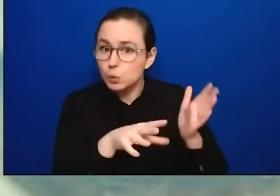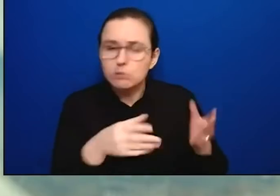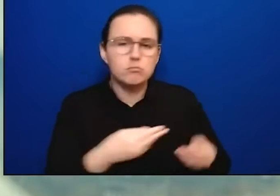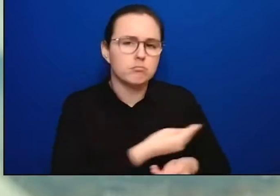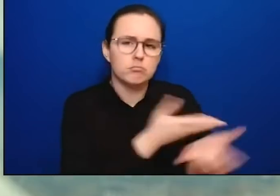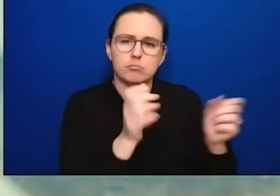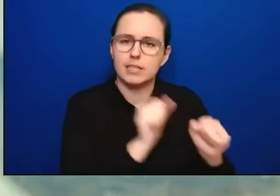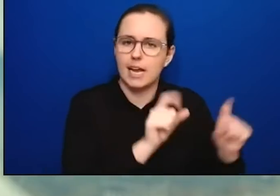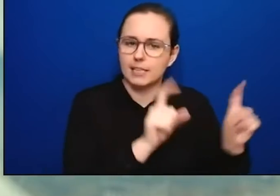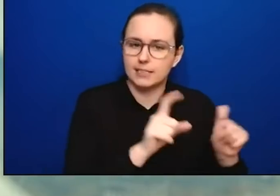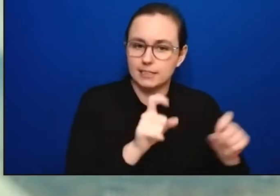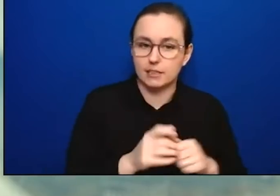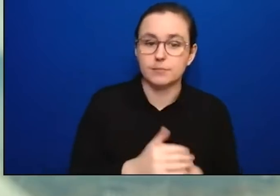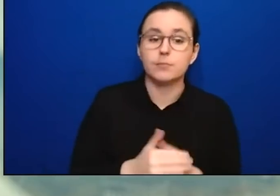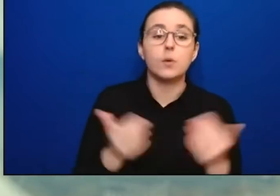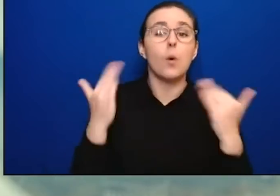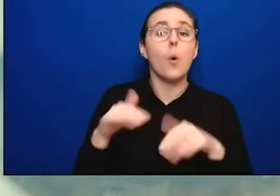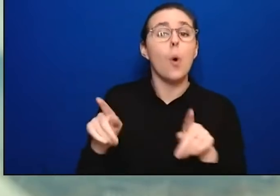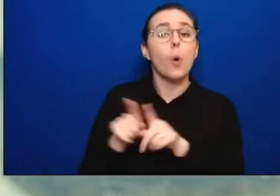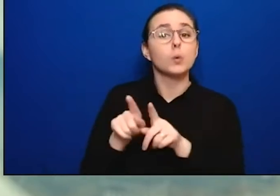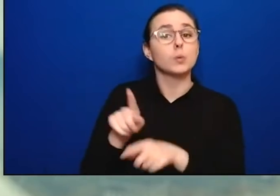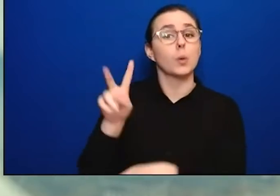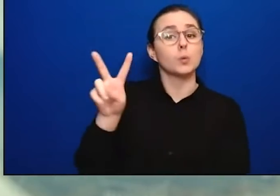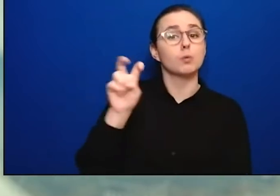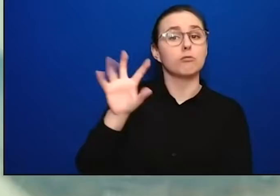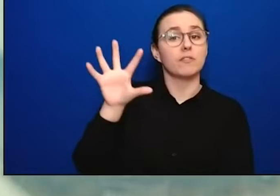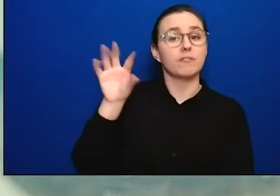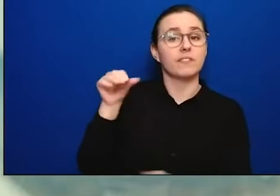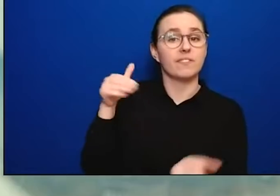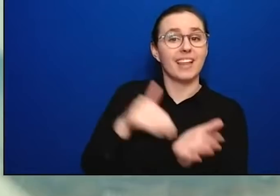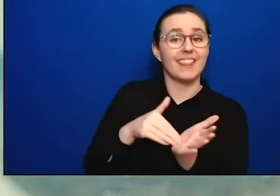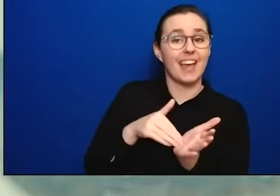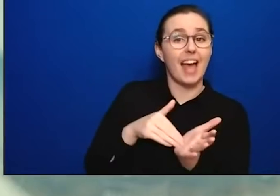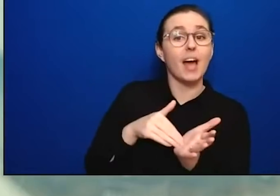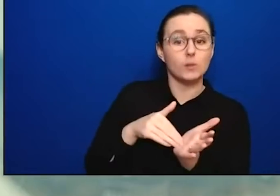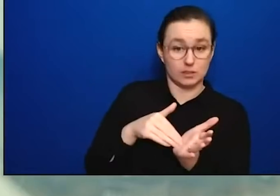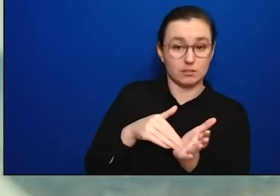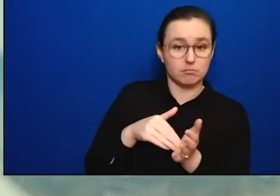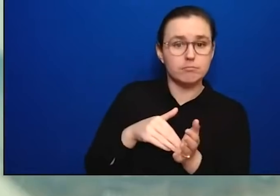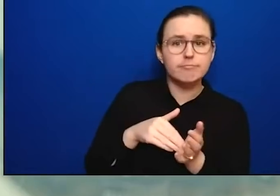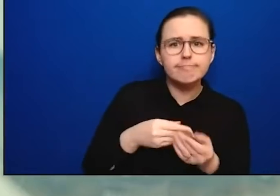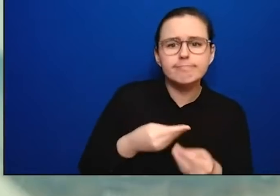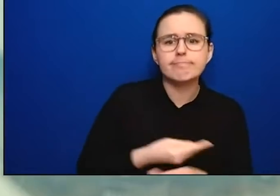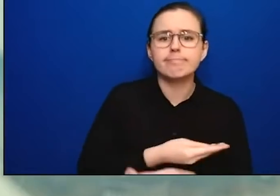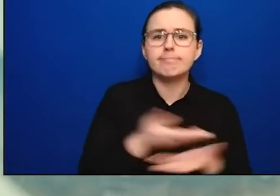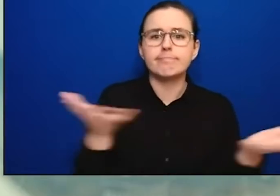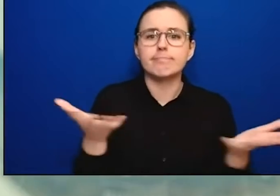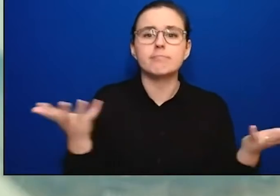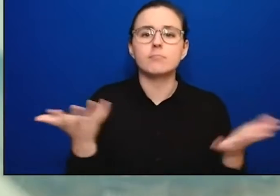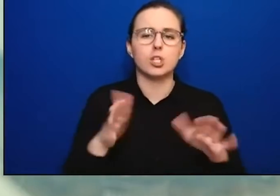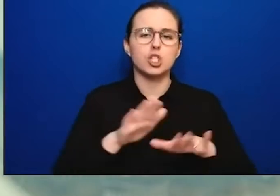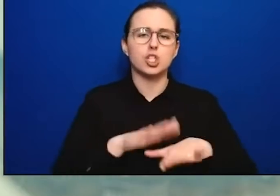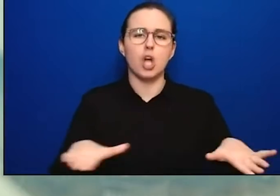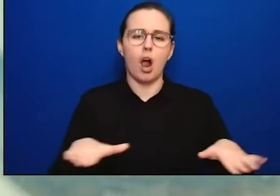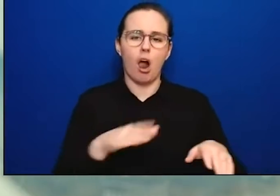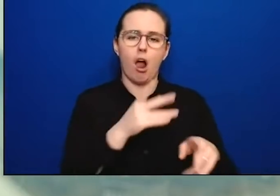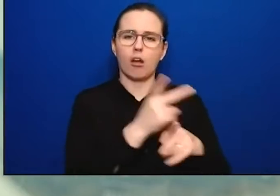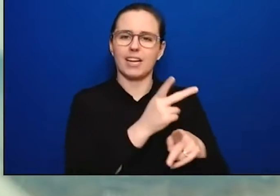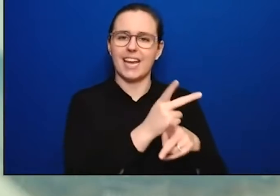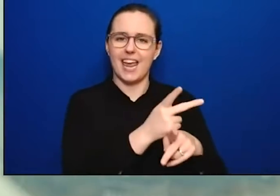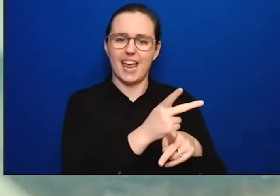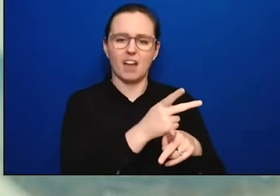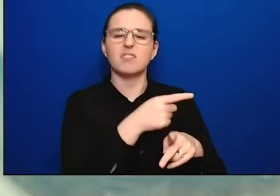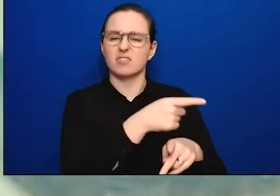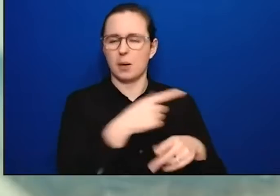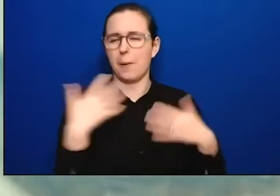over 250,000 rapid tests for the childcare sector and are working with the Ministry of Children and Family Development to consider best use and delivery of